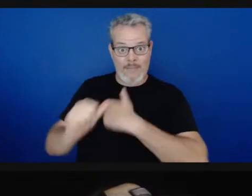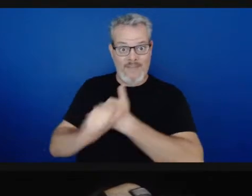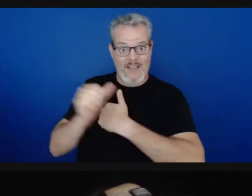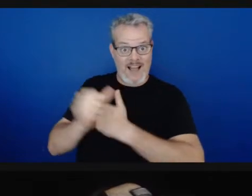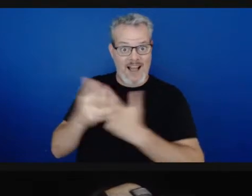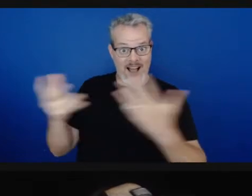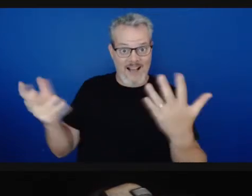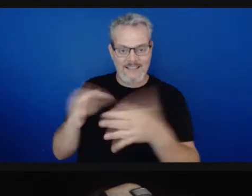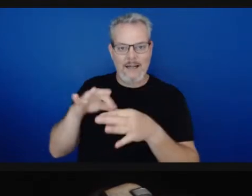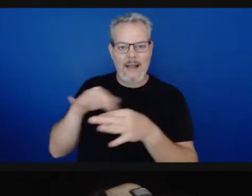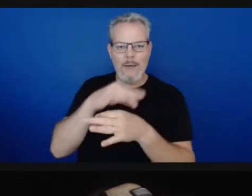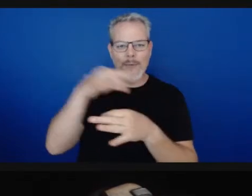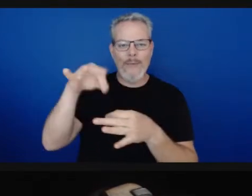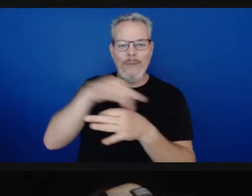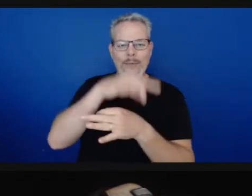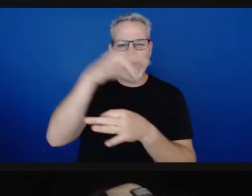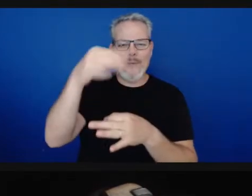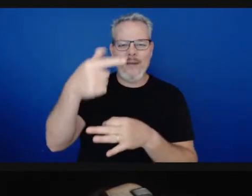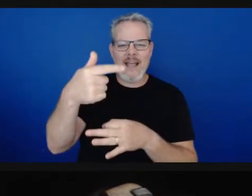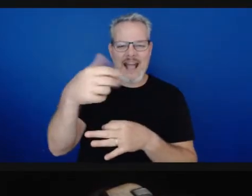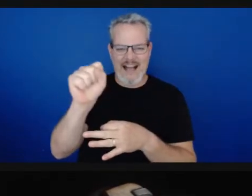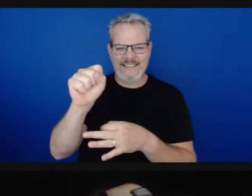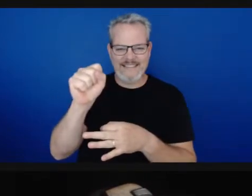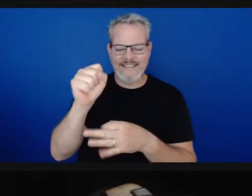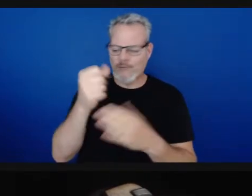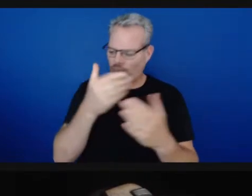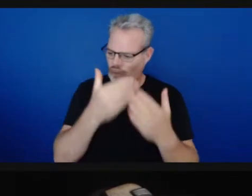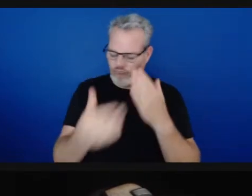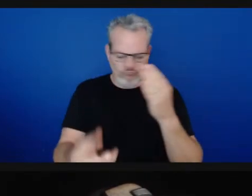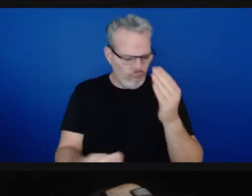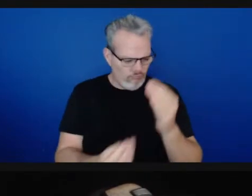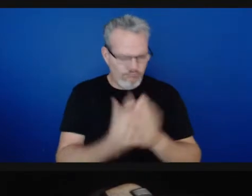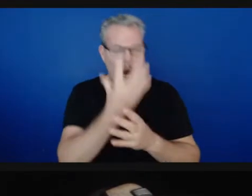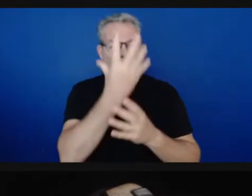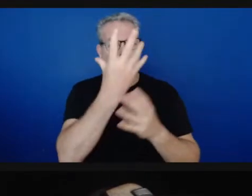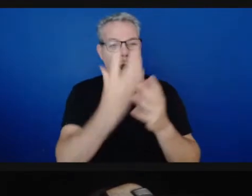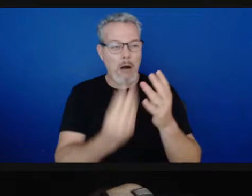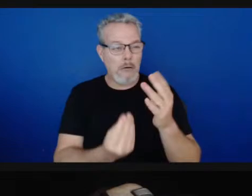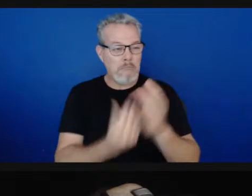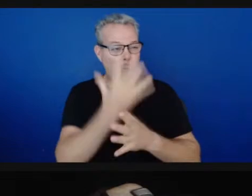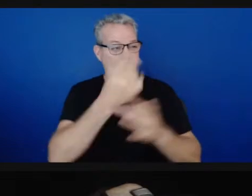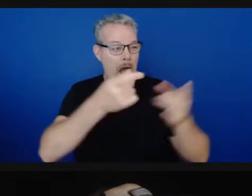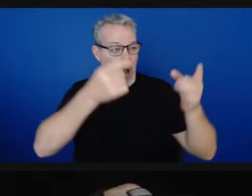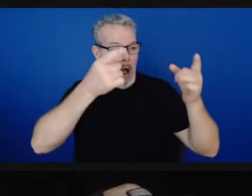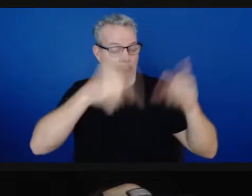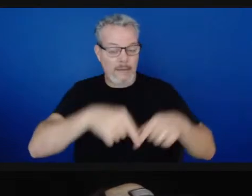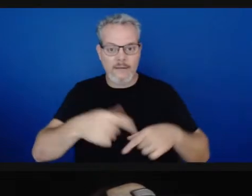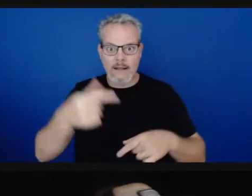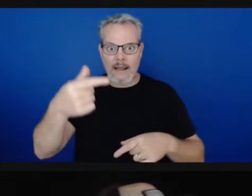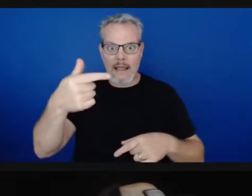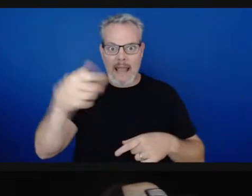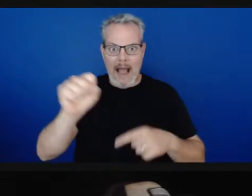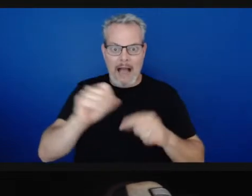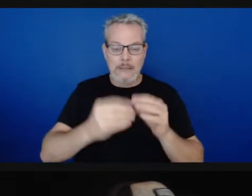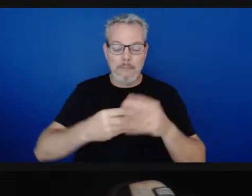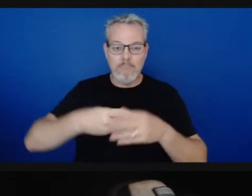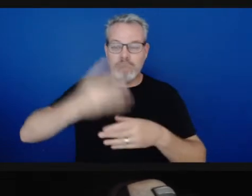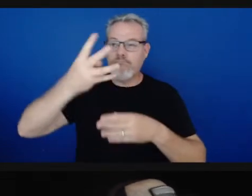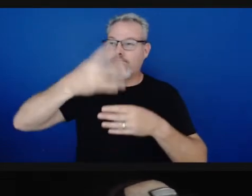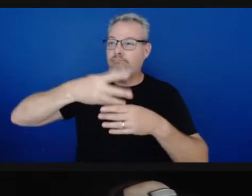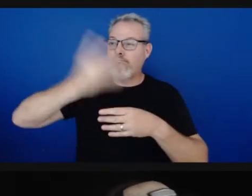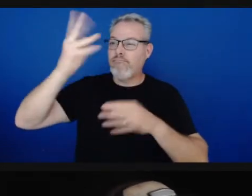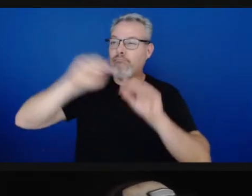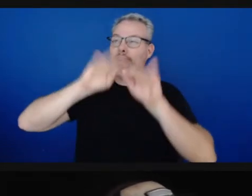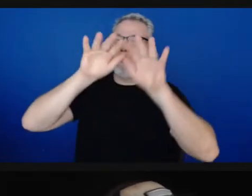gas, that even if eruption occurs fully within a national park, the gas will certainly fly out of it and affect